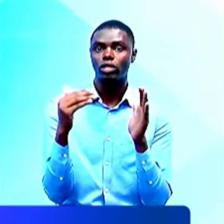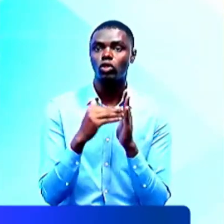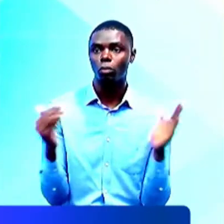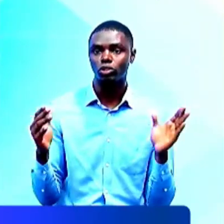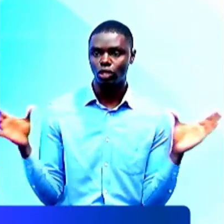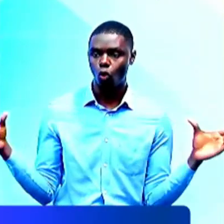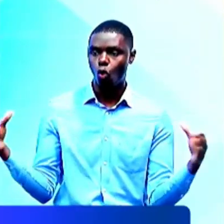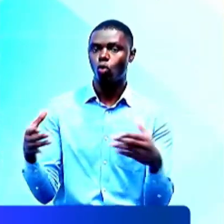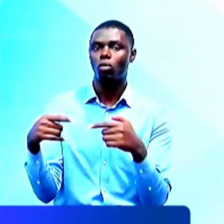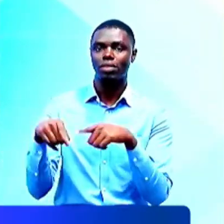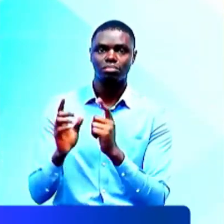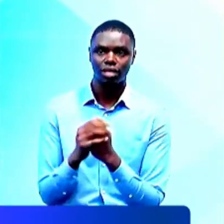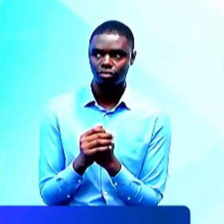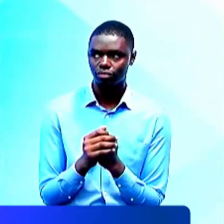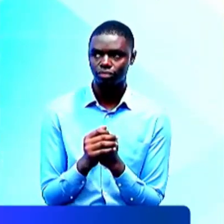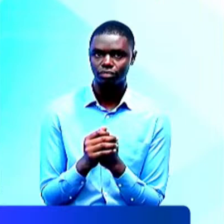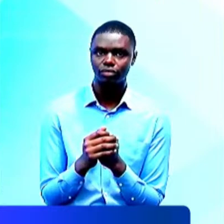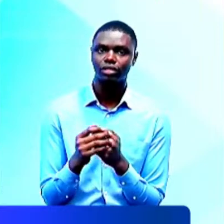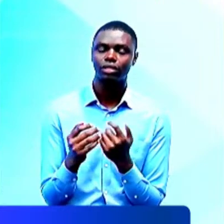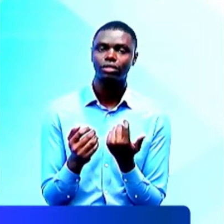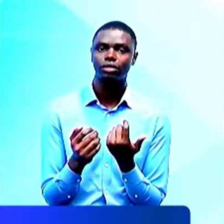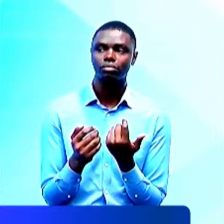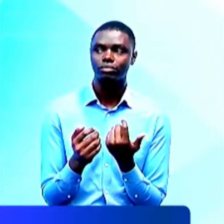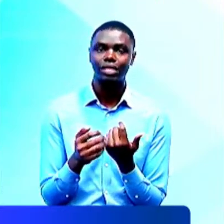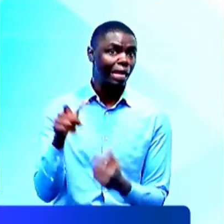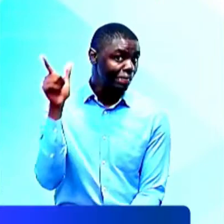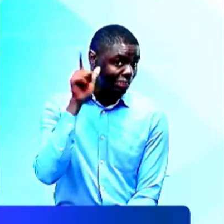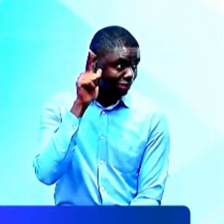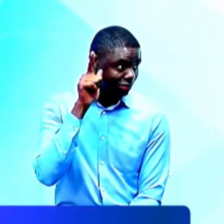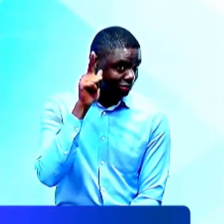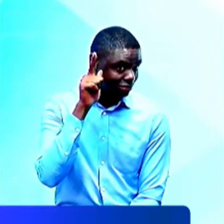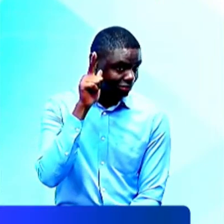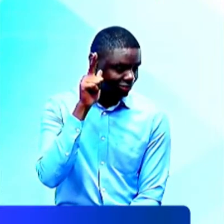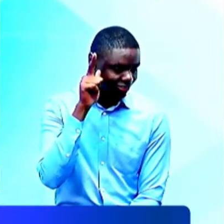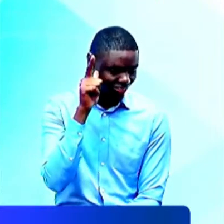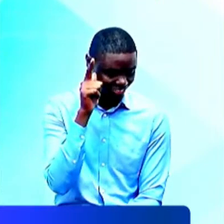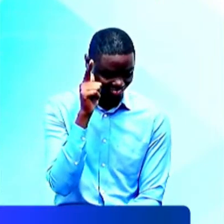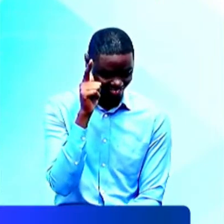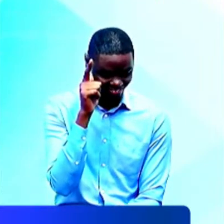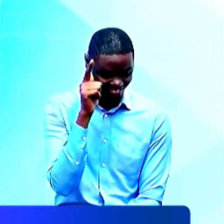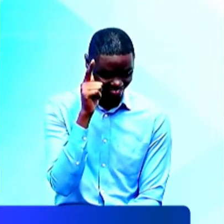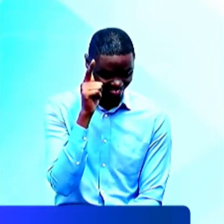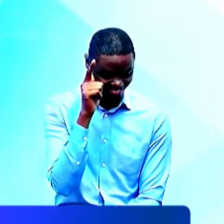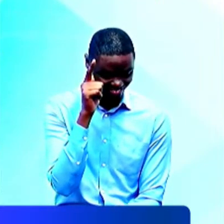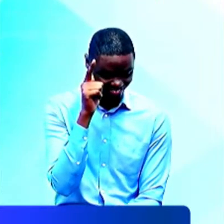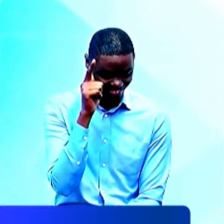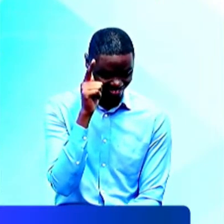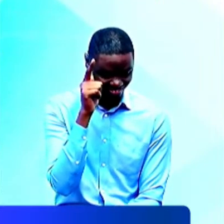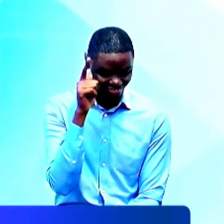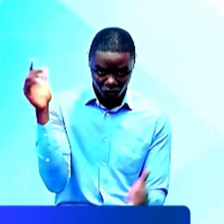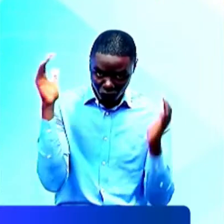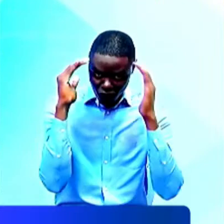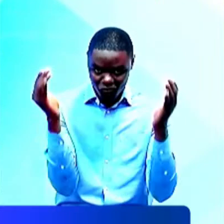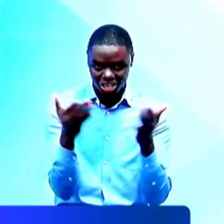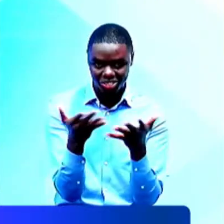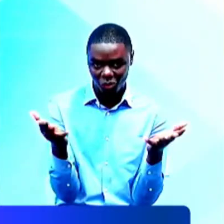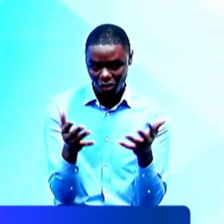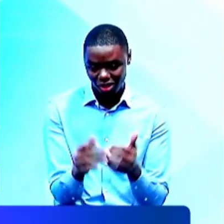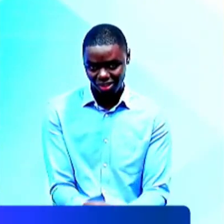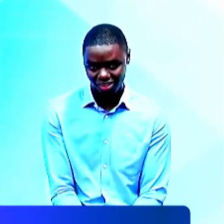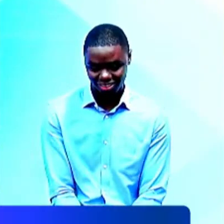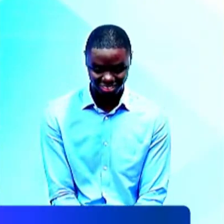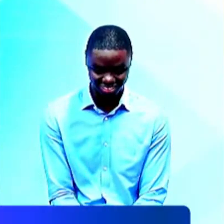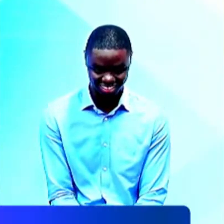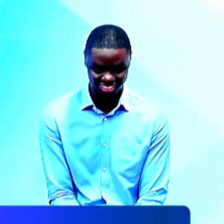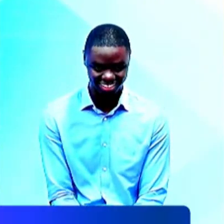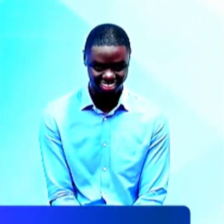regrouping themselves? I'm talking, are you listening to what I'm reading, or I'm listening. Where are you concentrating I'm at? listening.